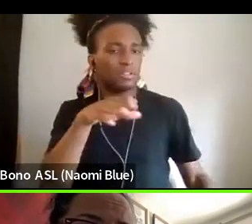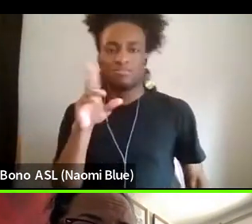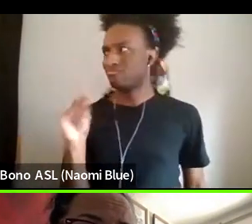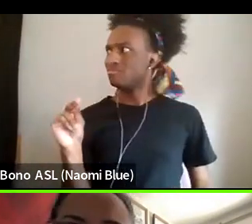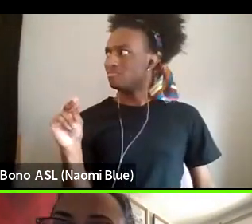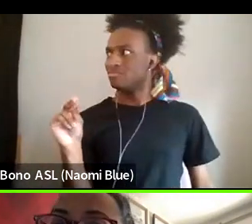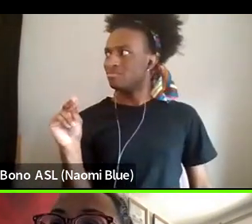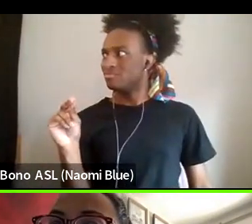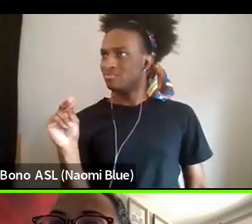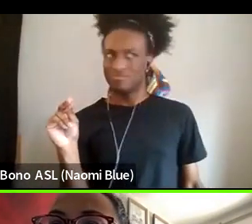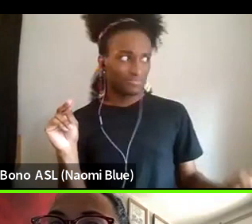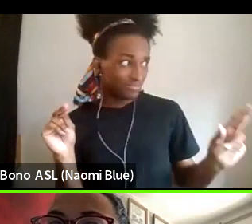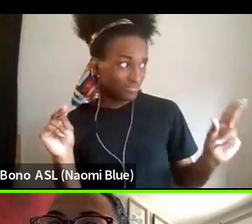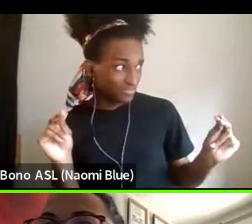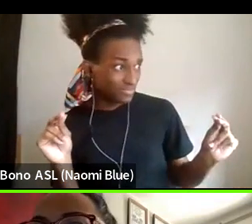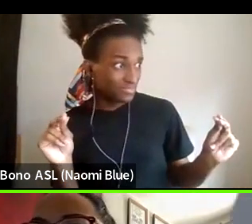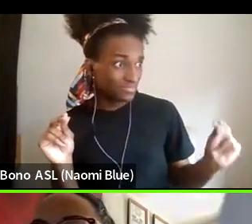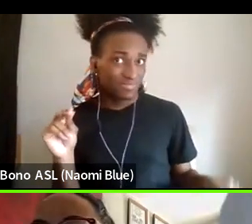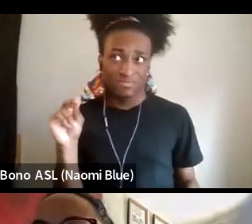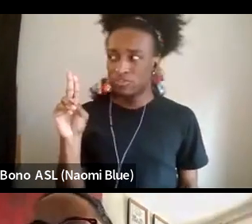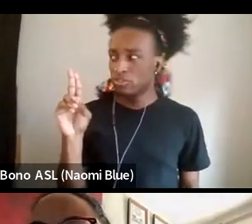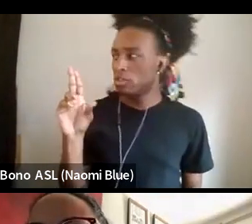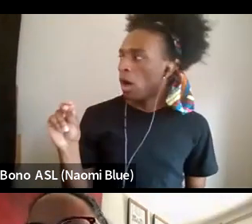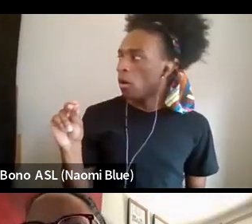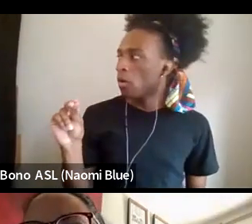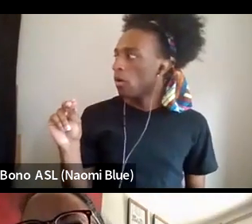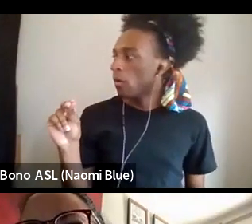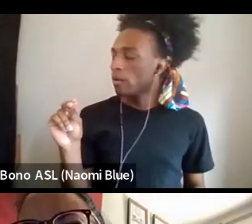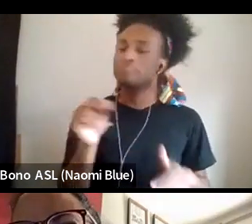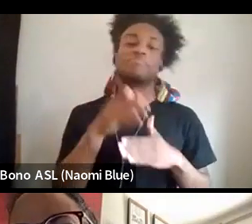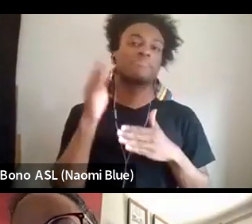No. End of scene. All right.